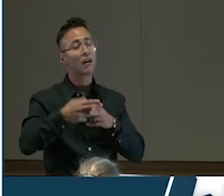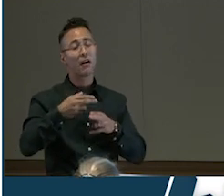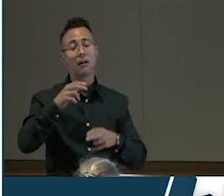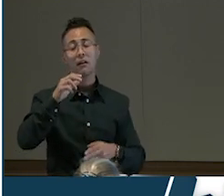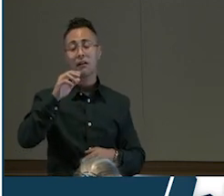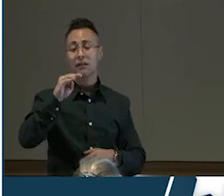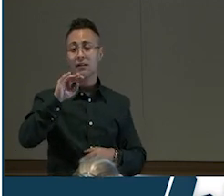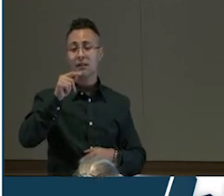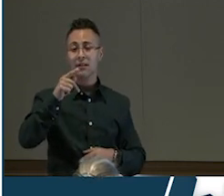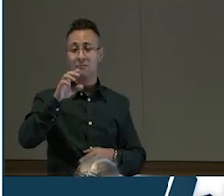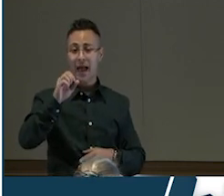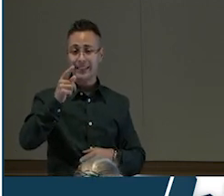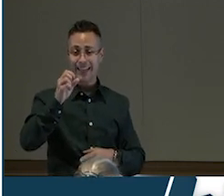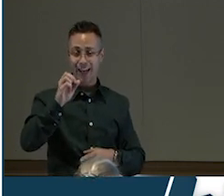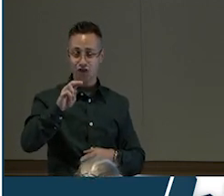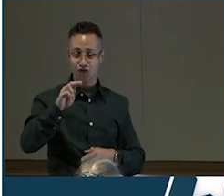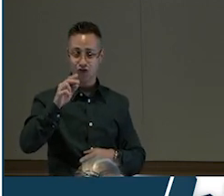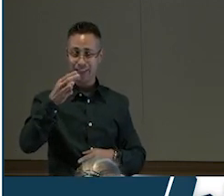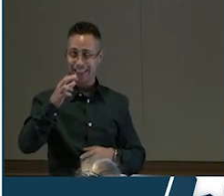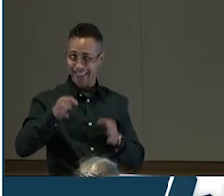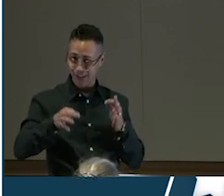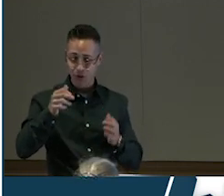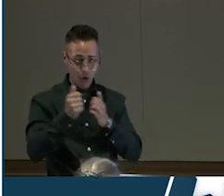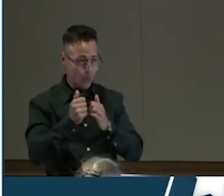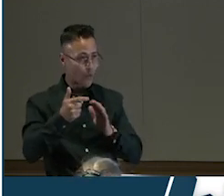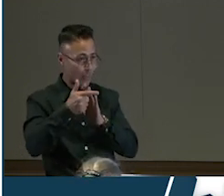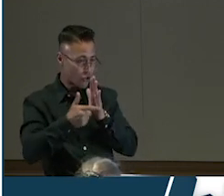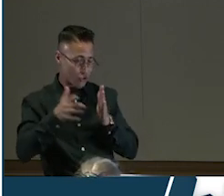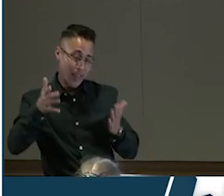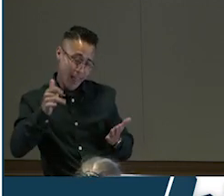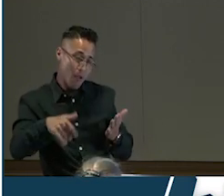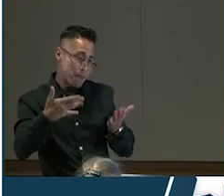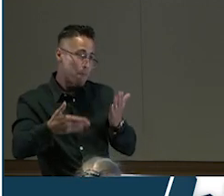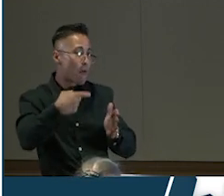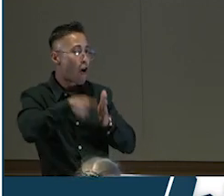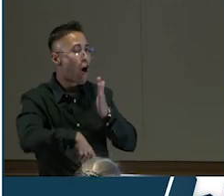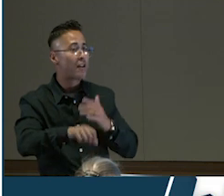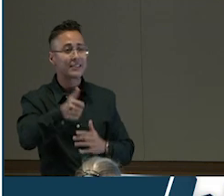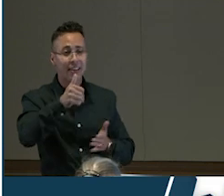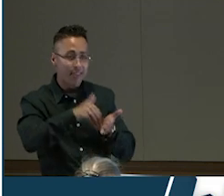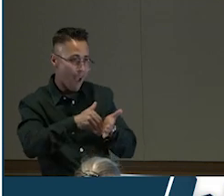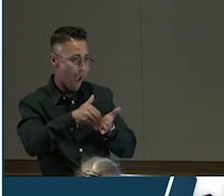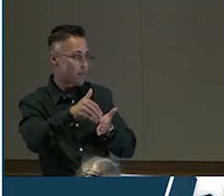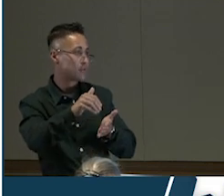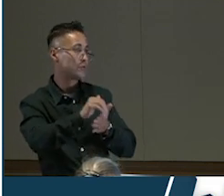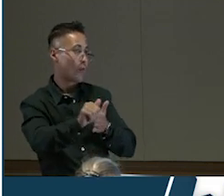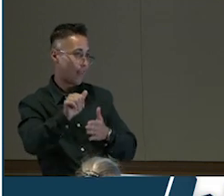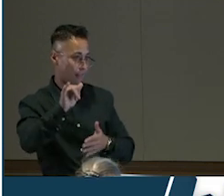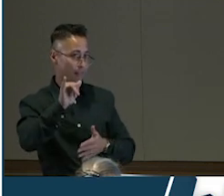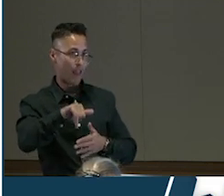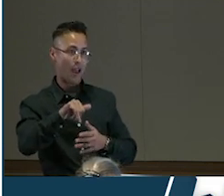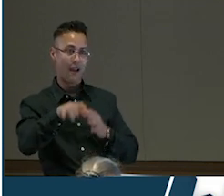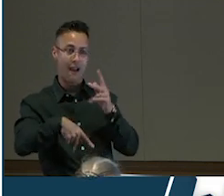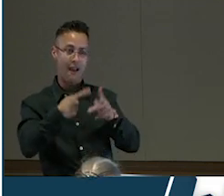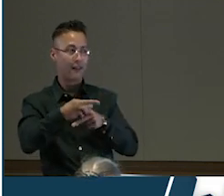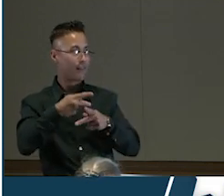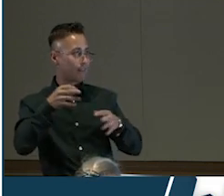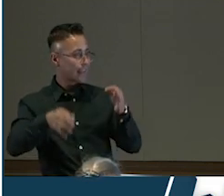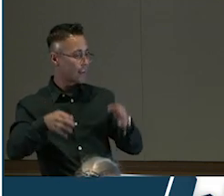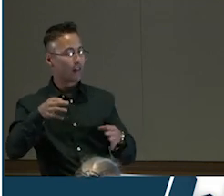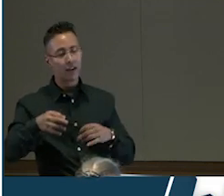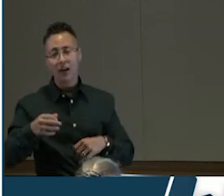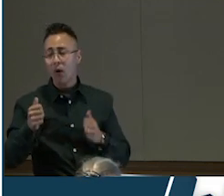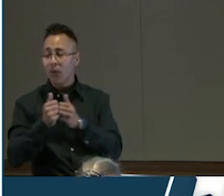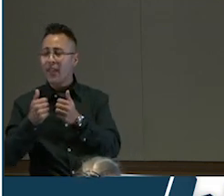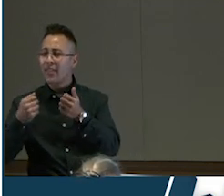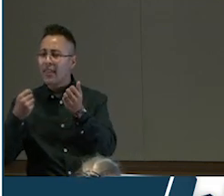with attorneys. You're going to spend probably close to 10 grand for those guardianships. Guardian advocacy, you don't even need an attorney to